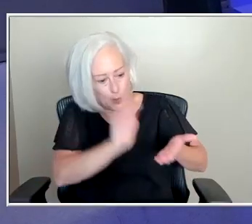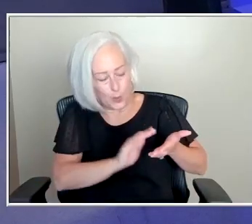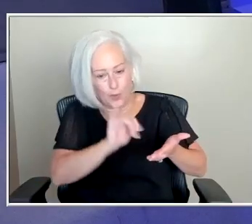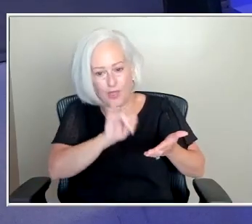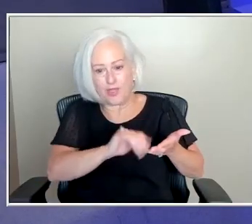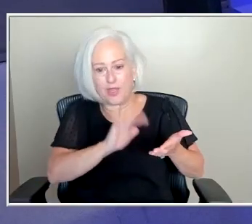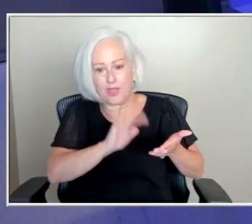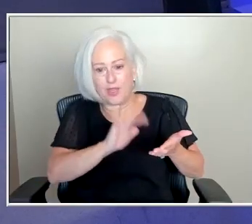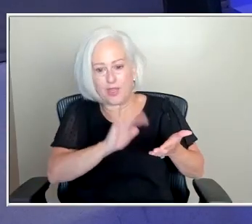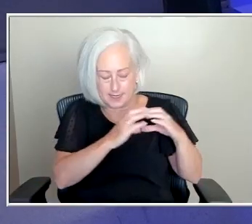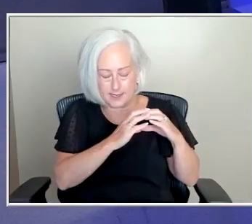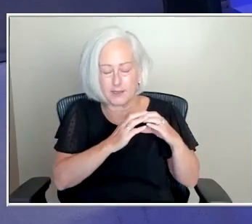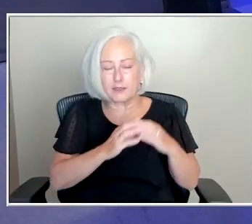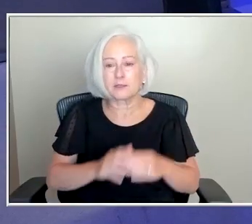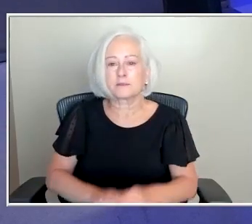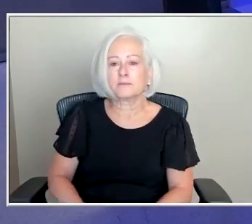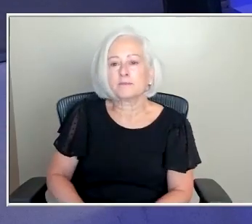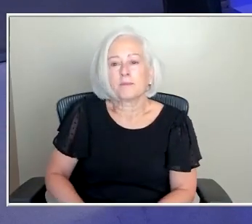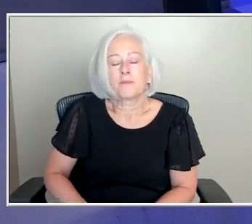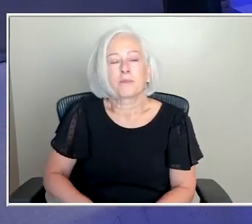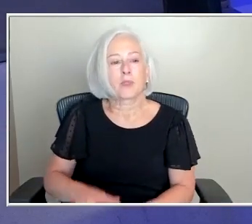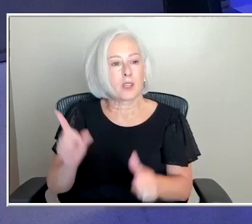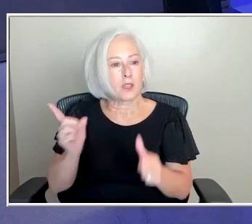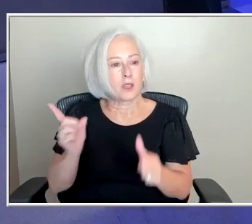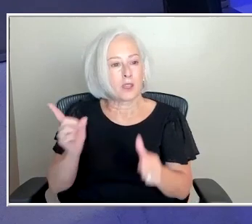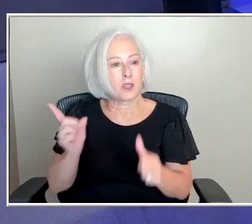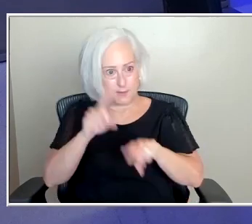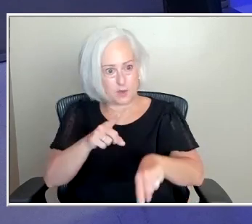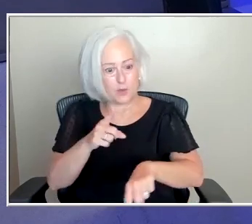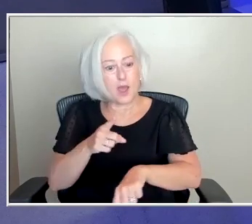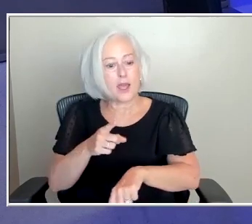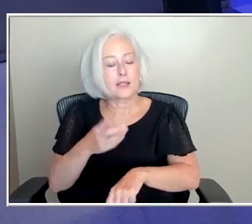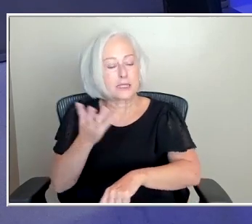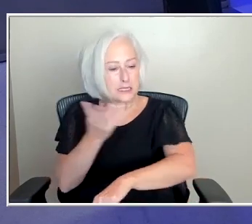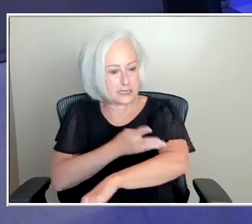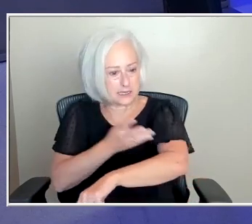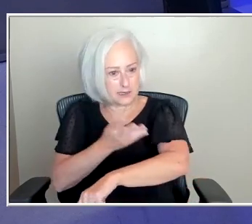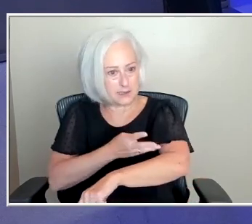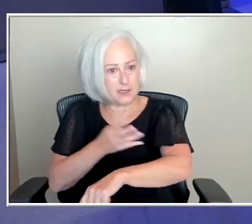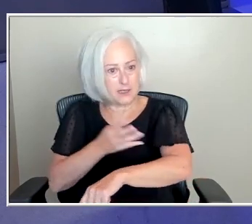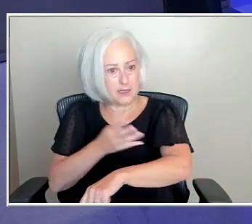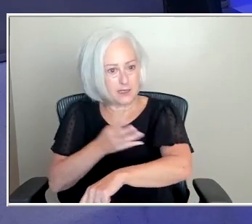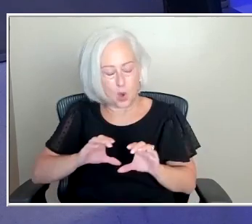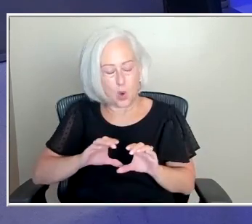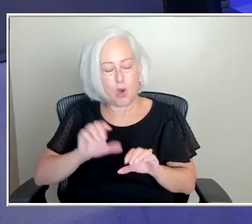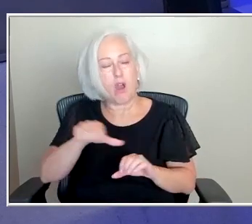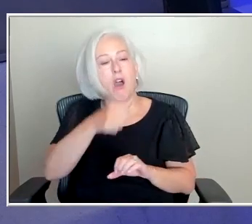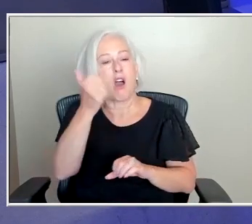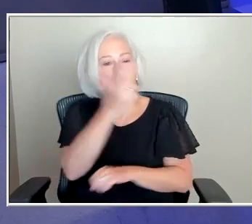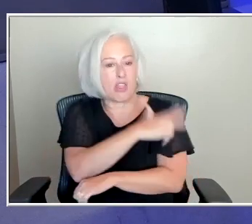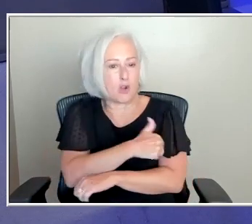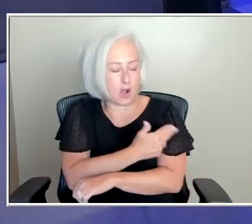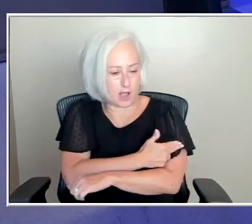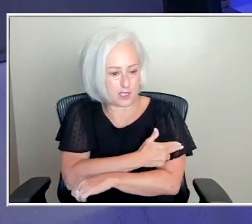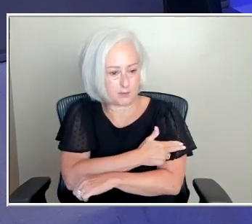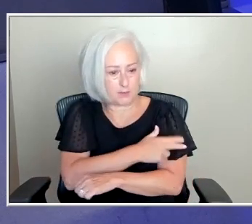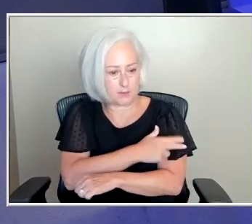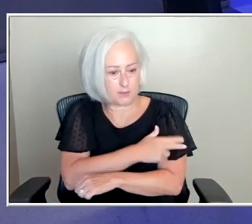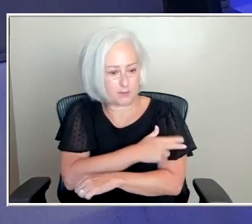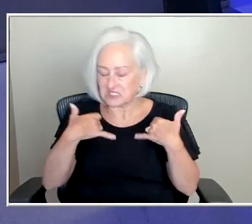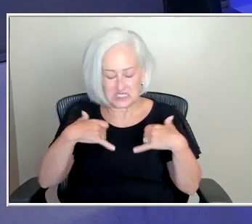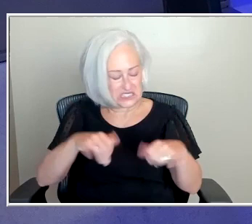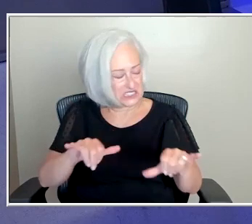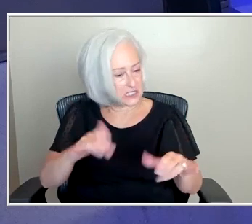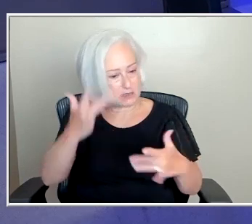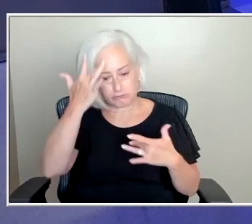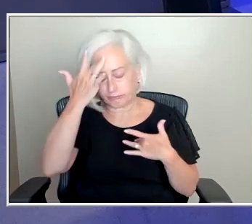were at another hospital. The cancer did not go away, comes back. That's when you were then referred to the cancer center here at KU. What was